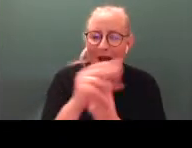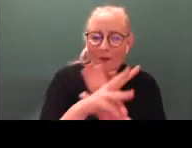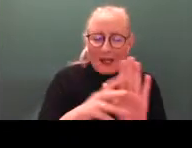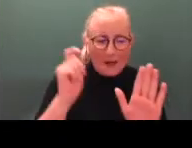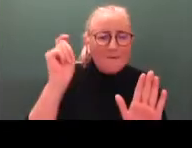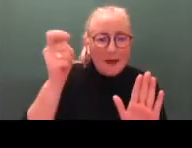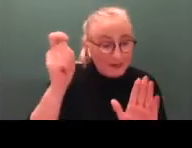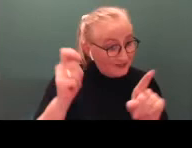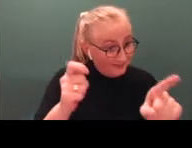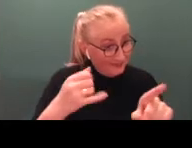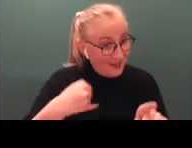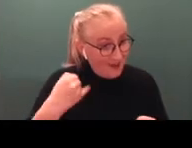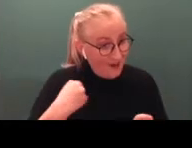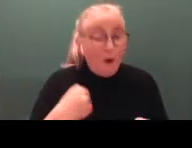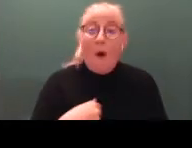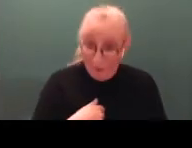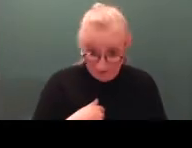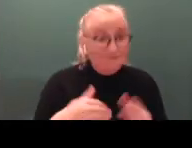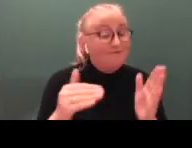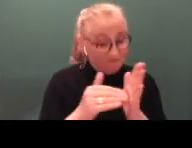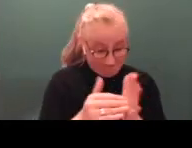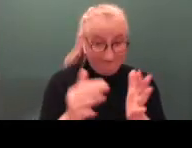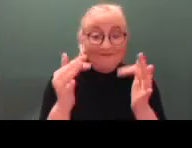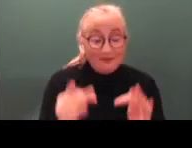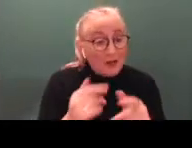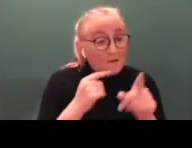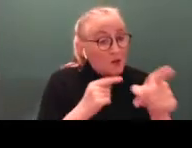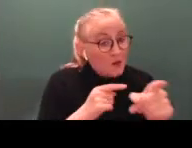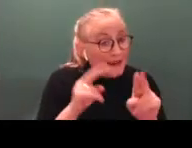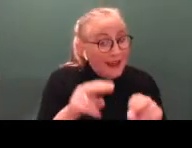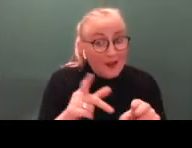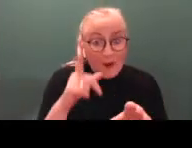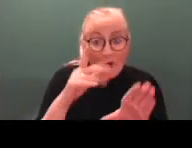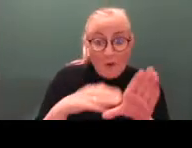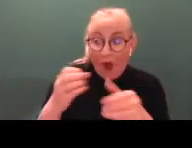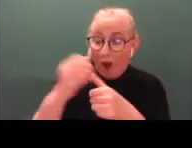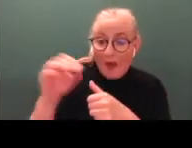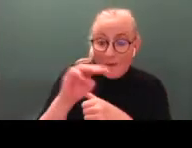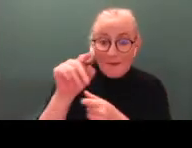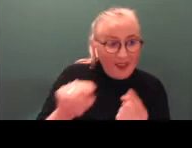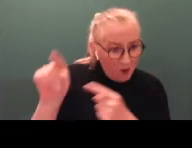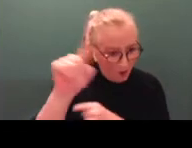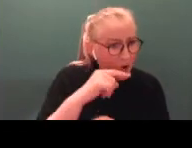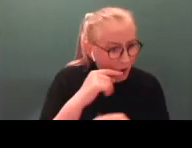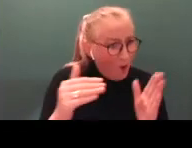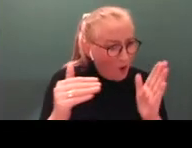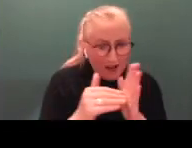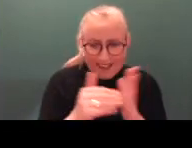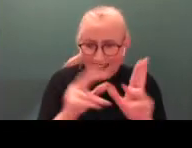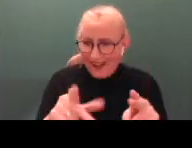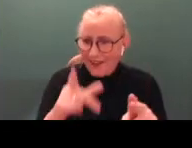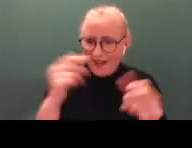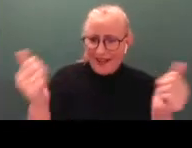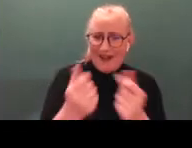And do you enjoy it? Oh, I do enjoy it, yeah. And do you get to talk to and play with other people up there? Oh, I do. I get to play with everybody. Oh, yeah.